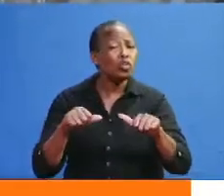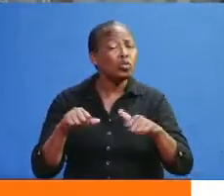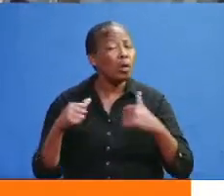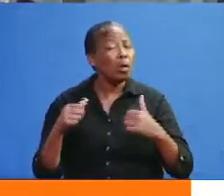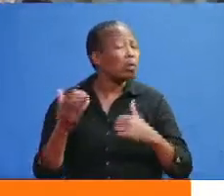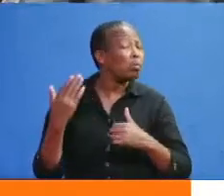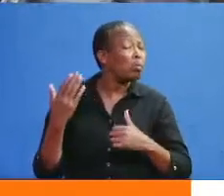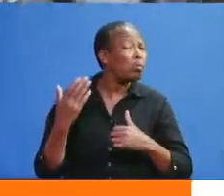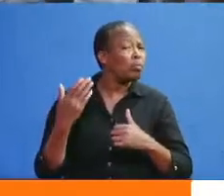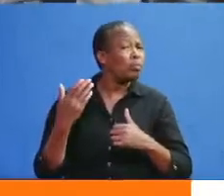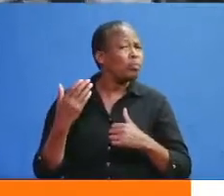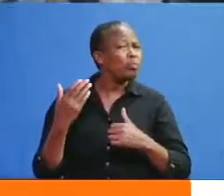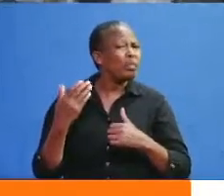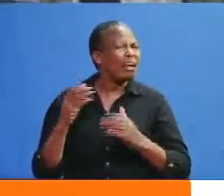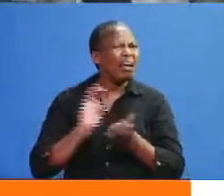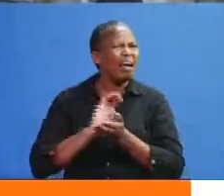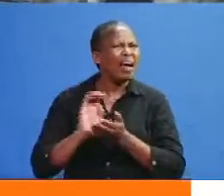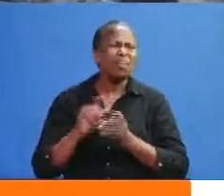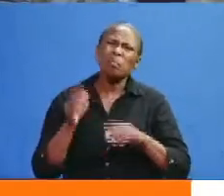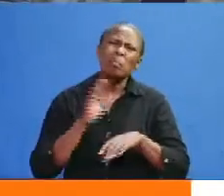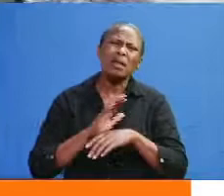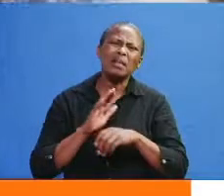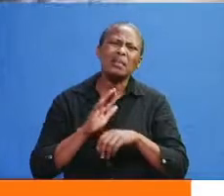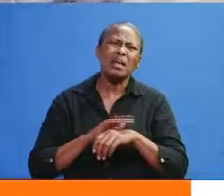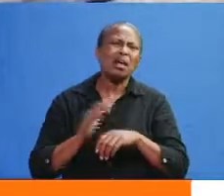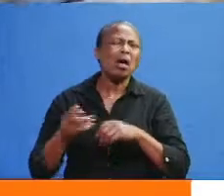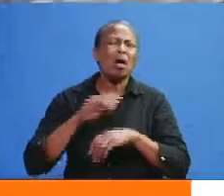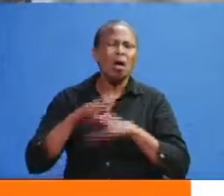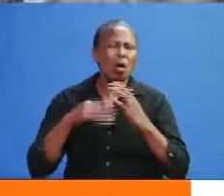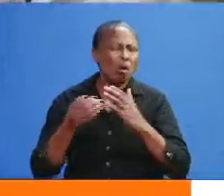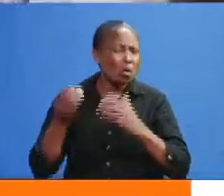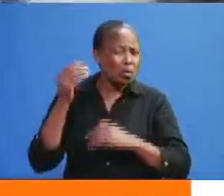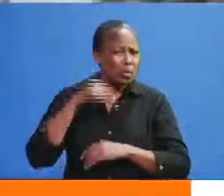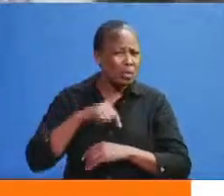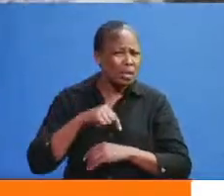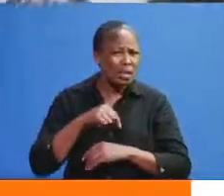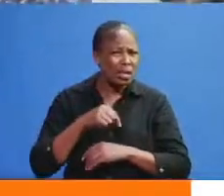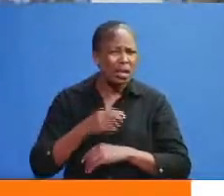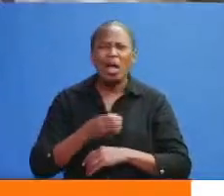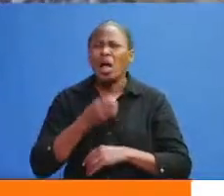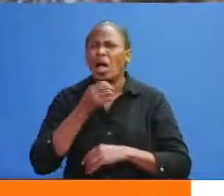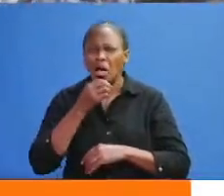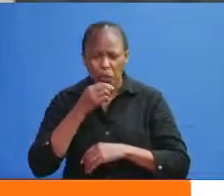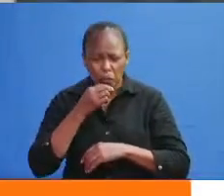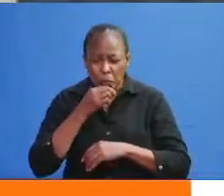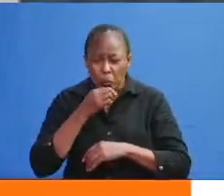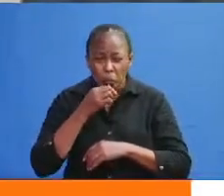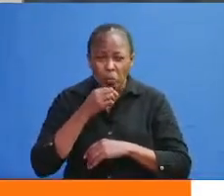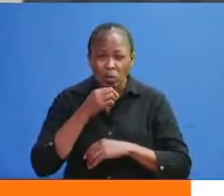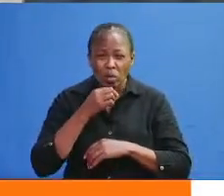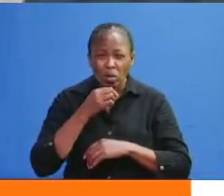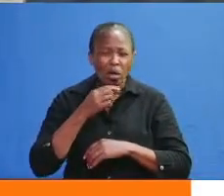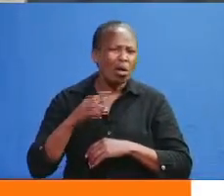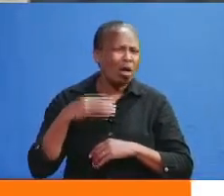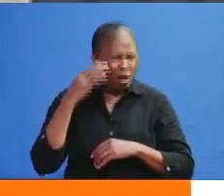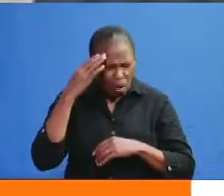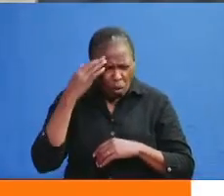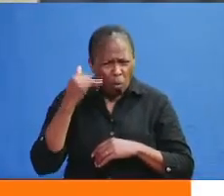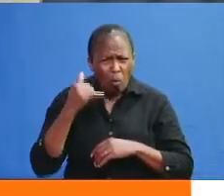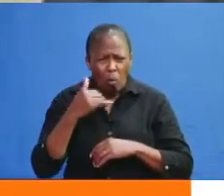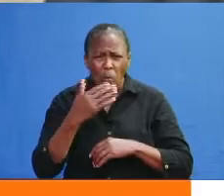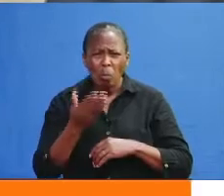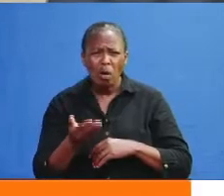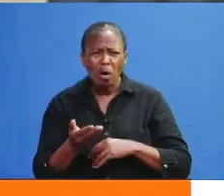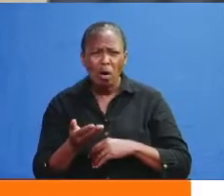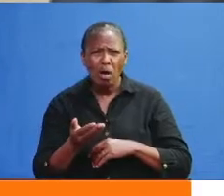Frequent customers who witnessed the incident promised to stop consuming local illicit brews because the makers and